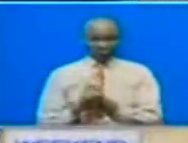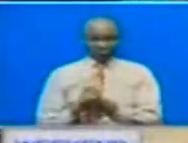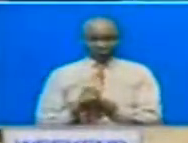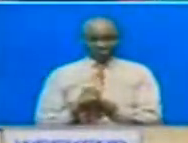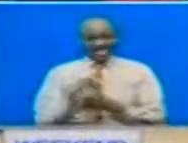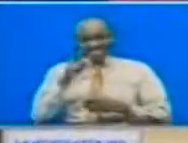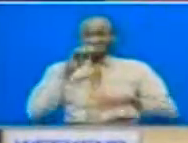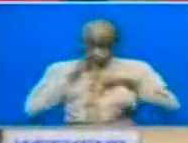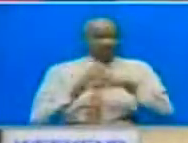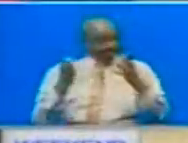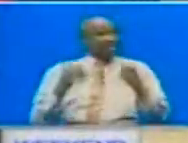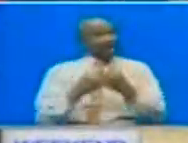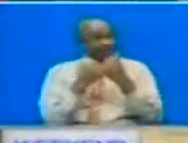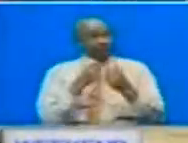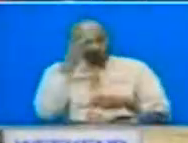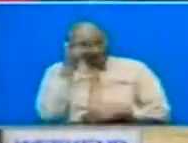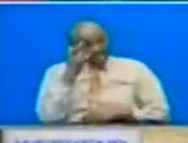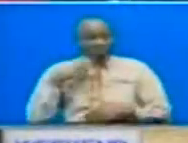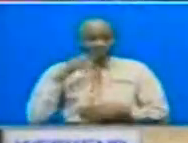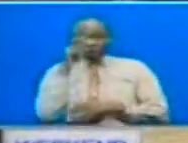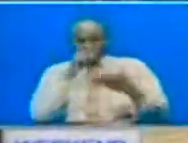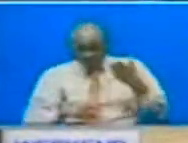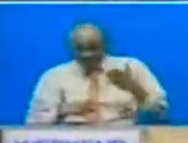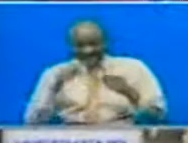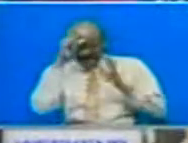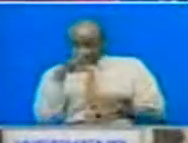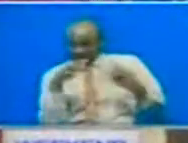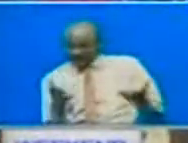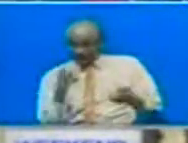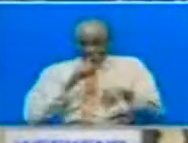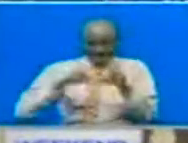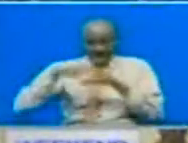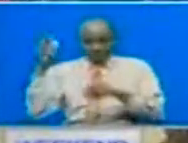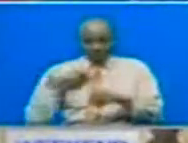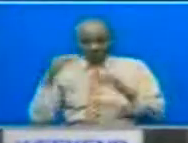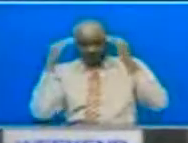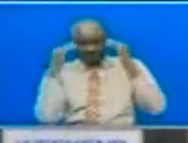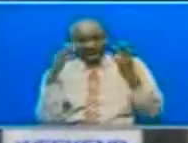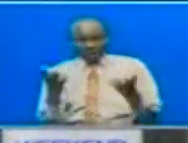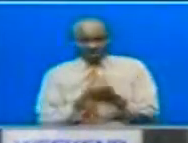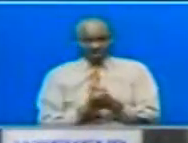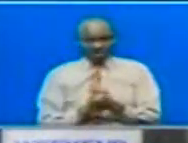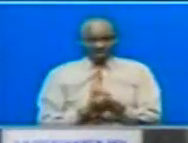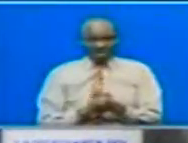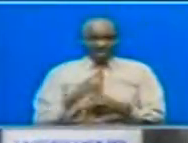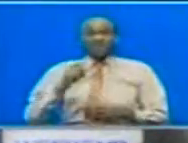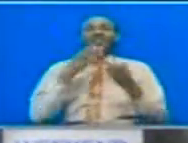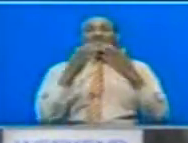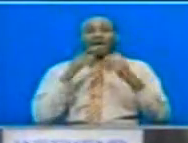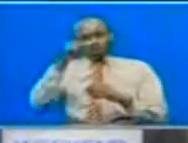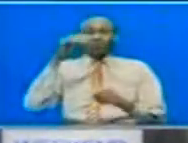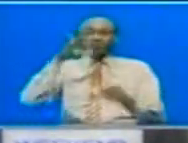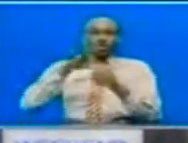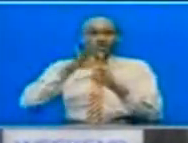It was a good thing, though, because we got to see what their governor looks like outside of a courtroom. Na shukuru nyinyi kwa kura